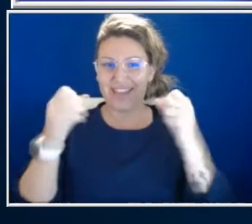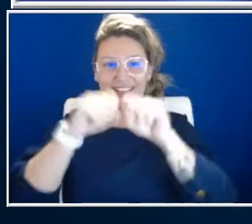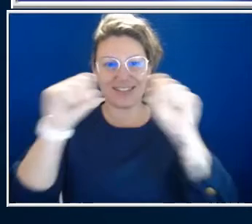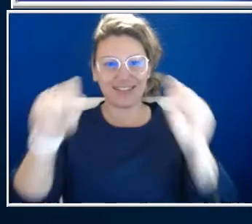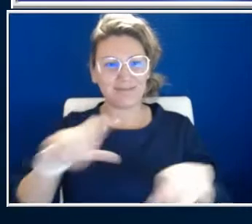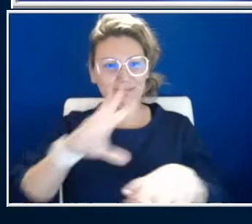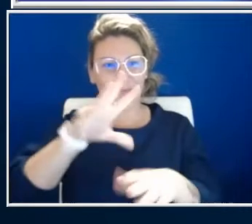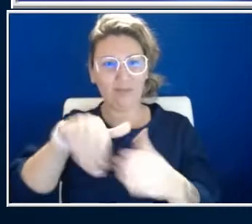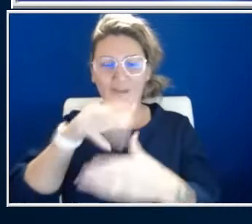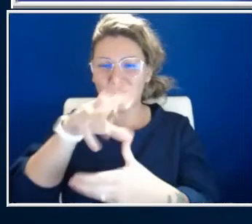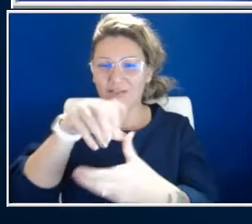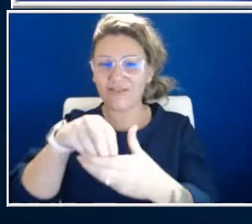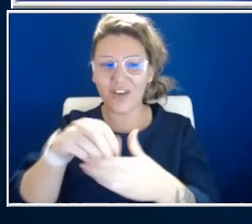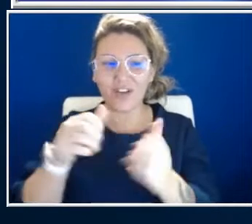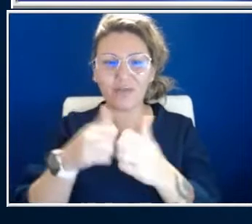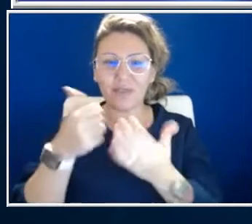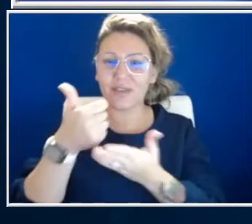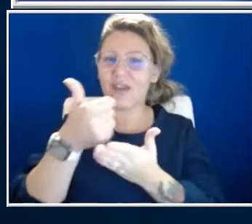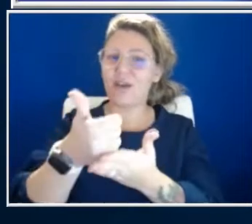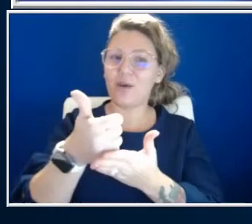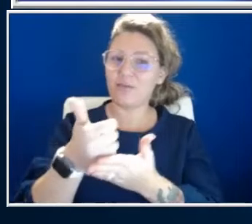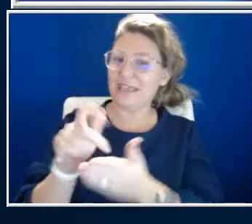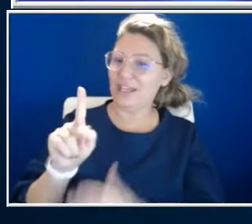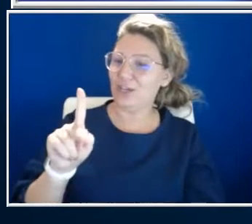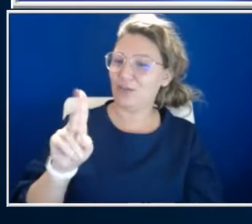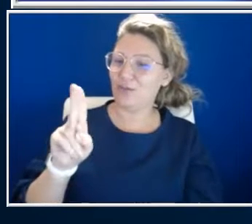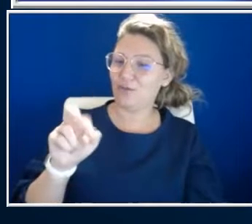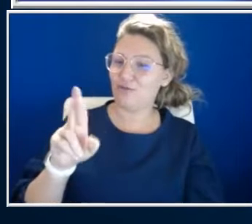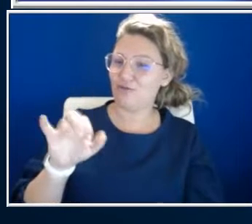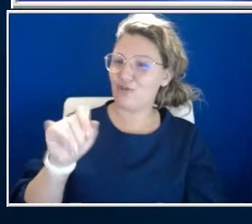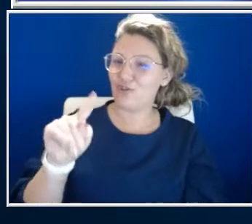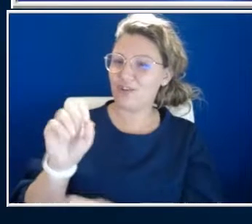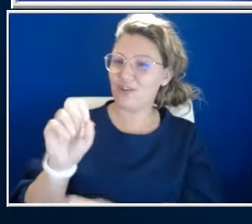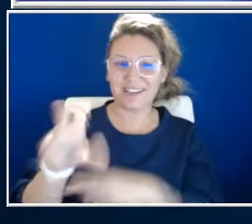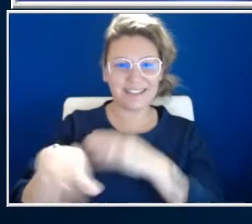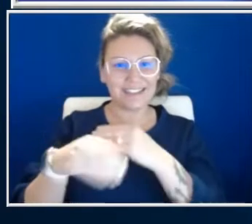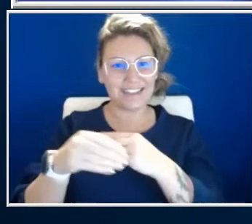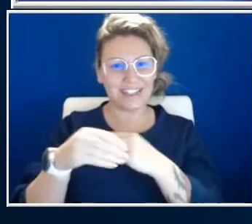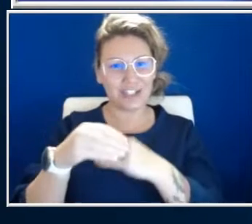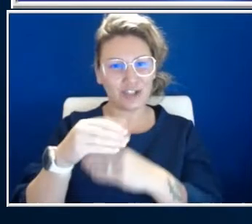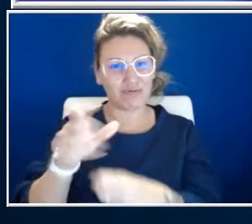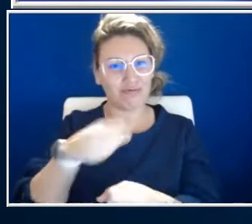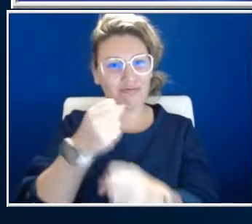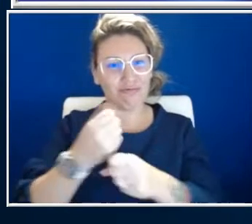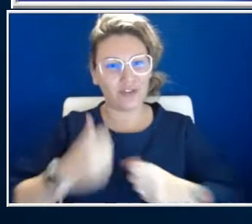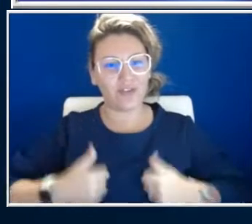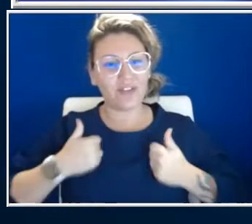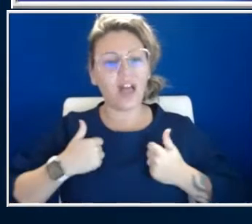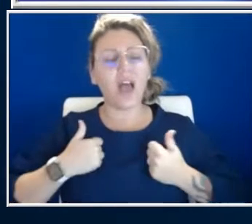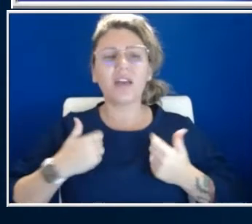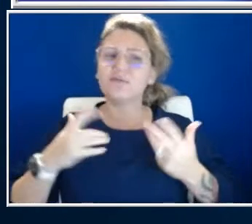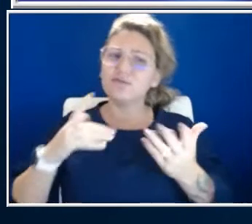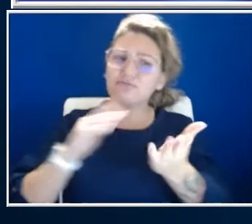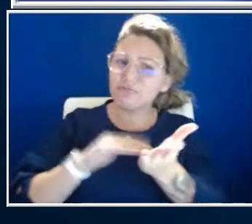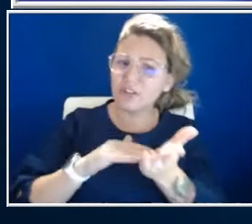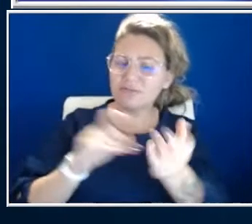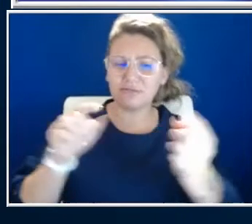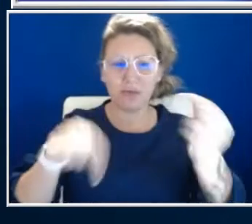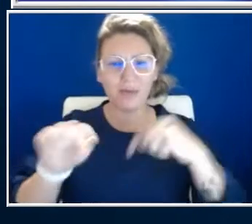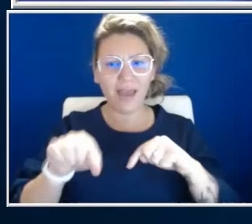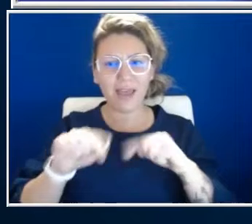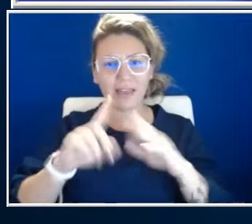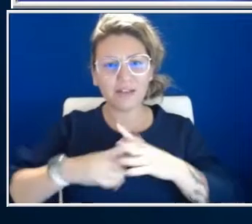in helping Curtis endure another year. So, docs, take us back to that initial conversation that had